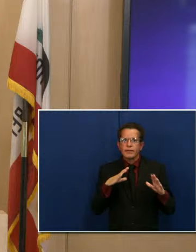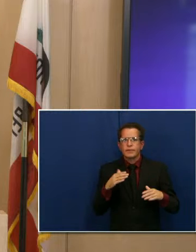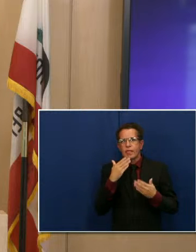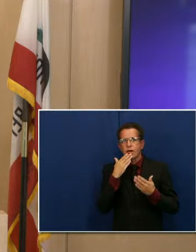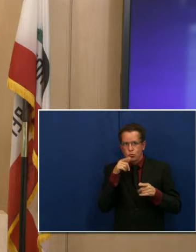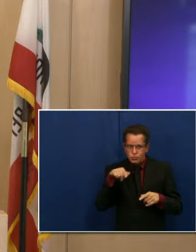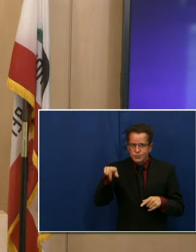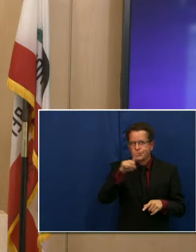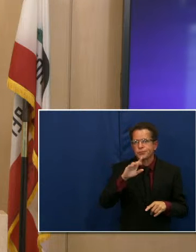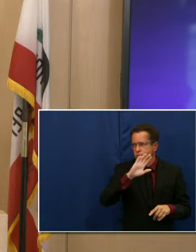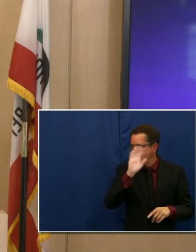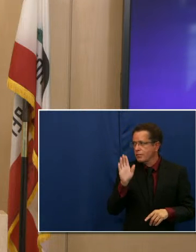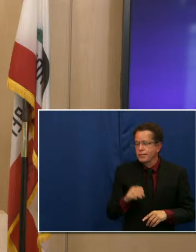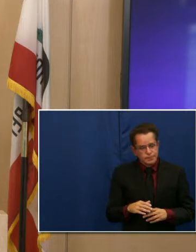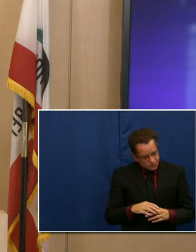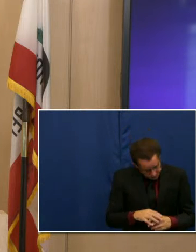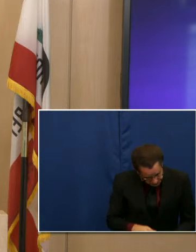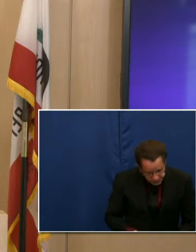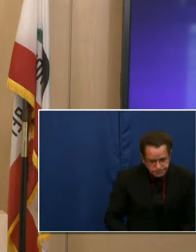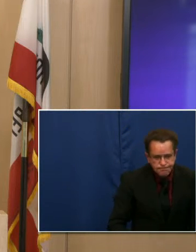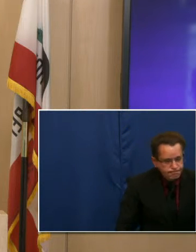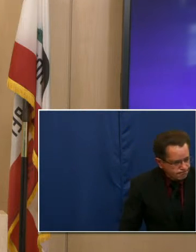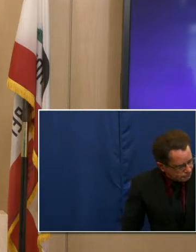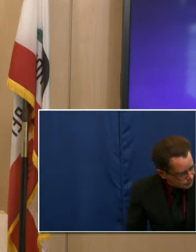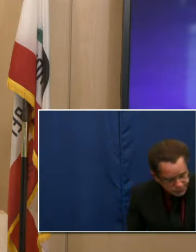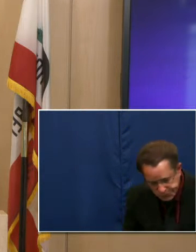And I will turn this over to Chairman Cox.